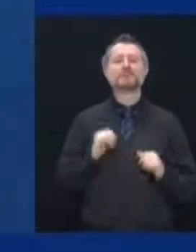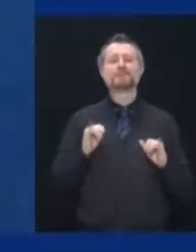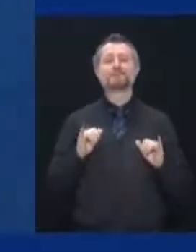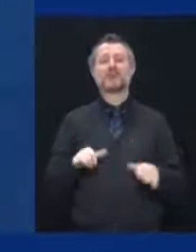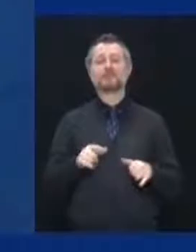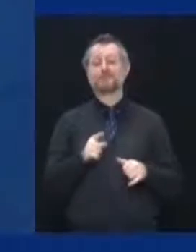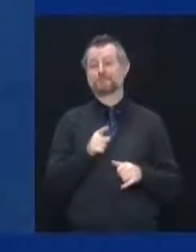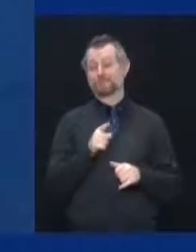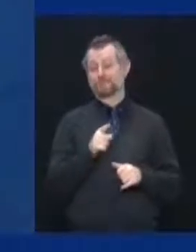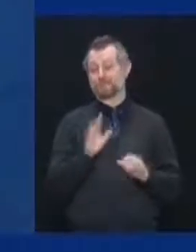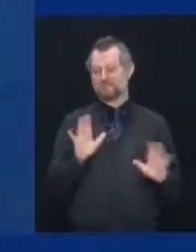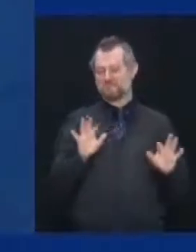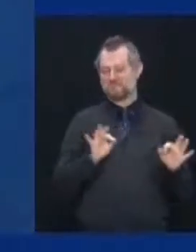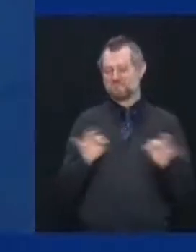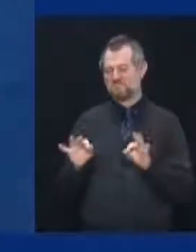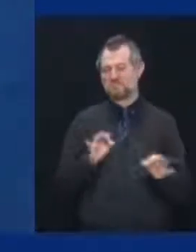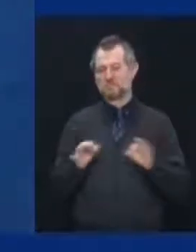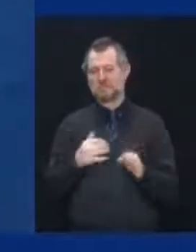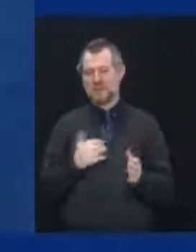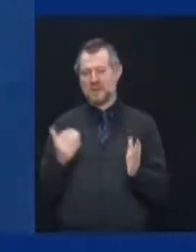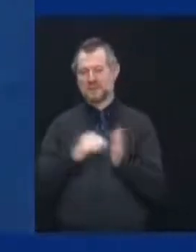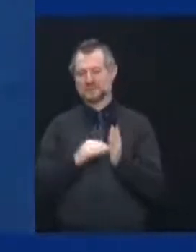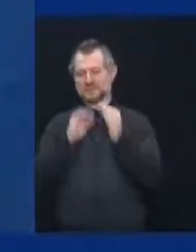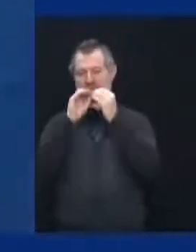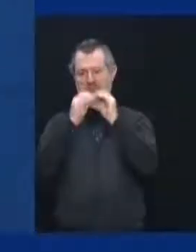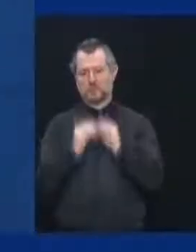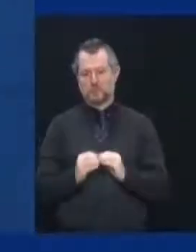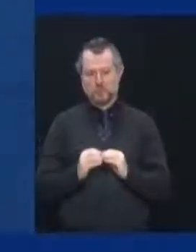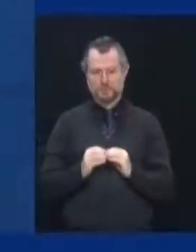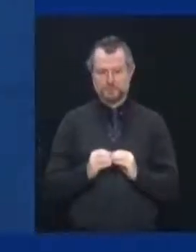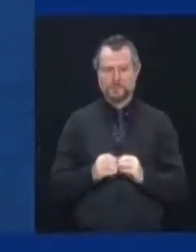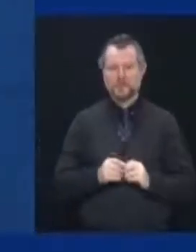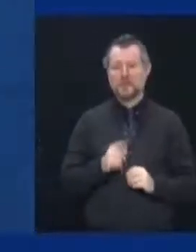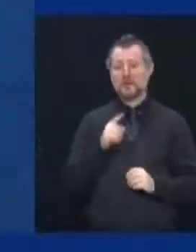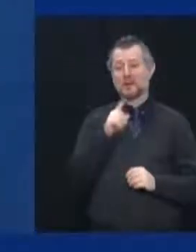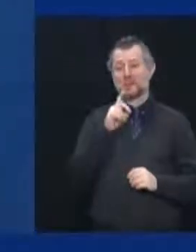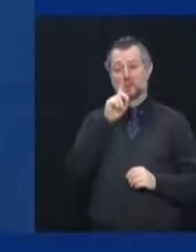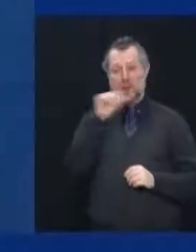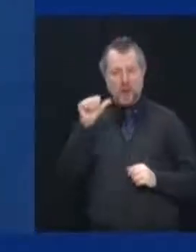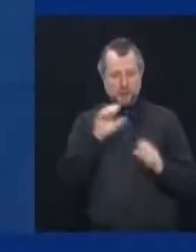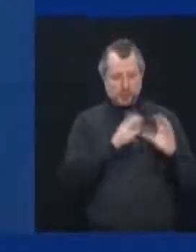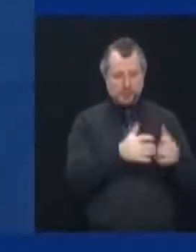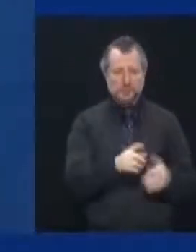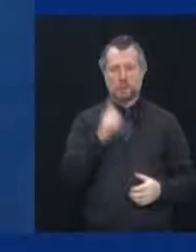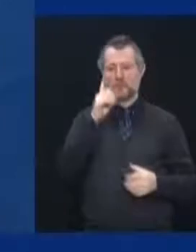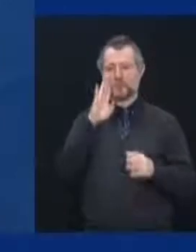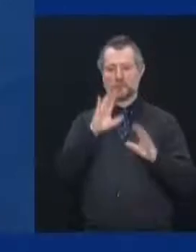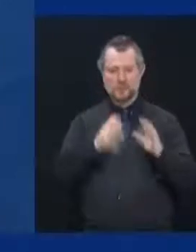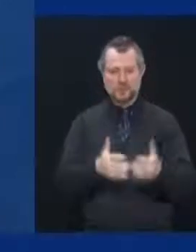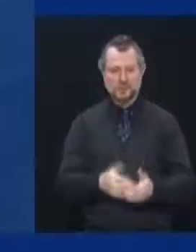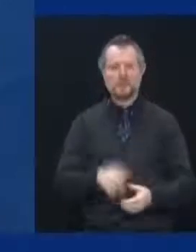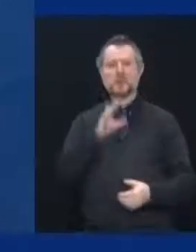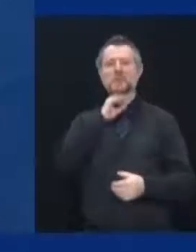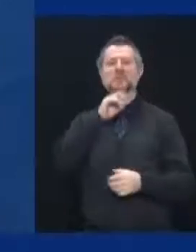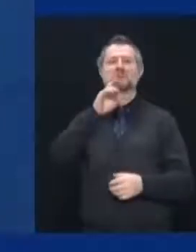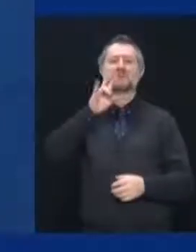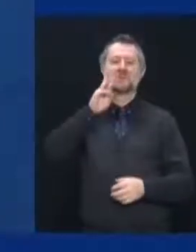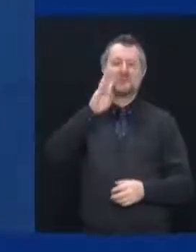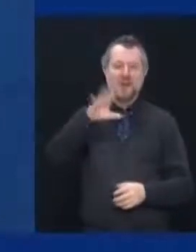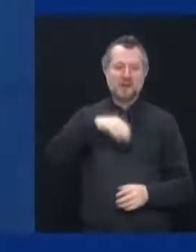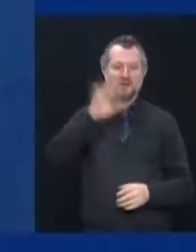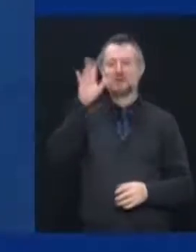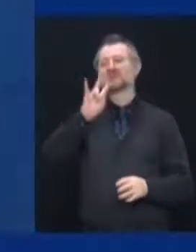To give you an idea, again, 1A, 1B, 75 plus, 65 plus, that's 7.1